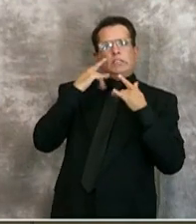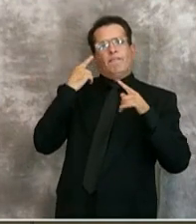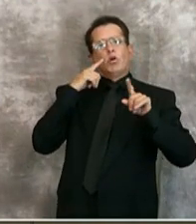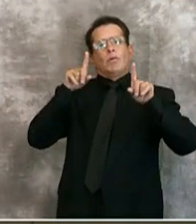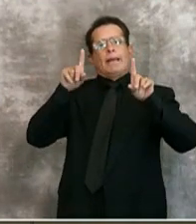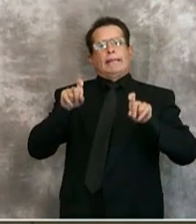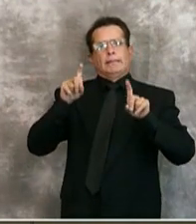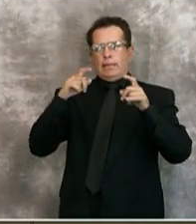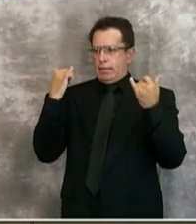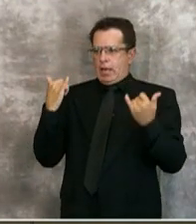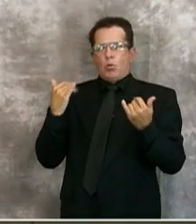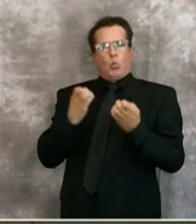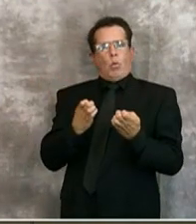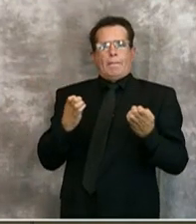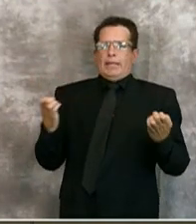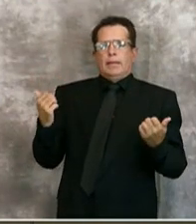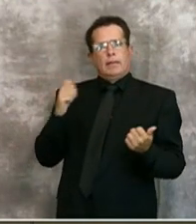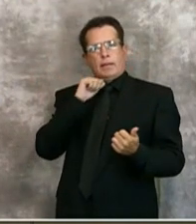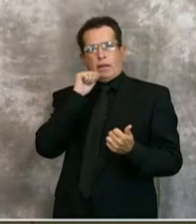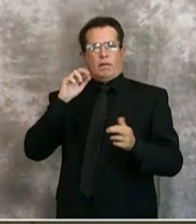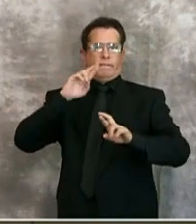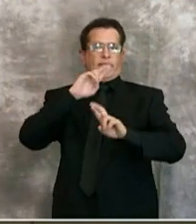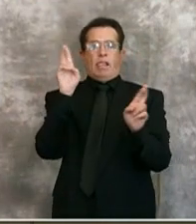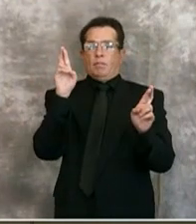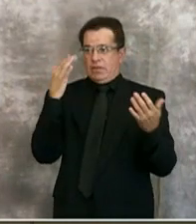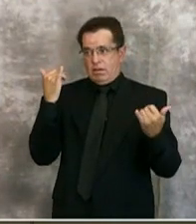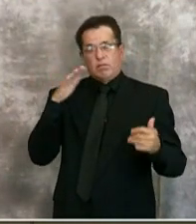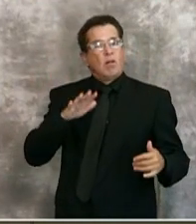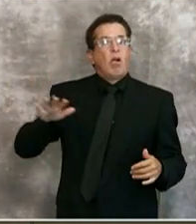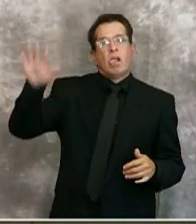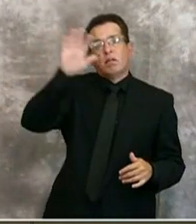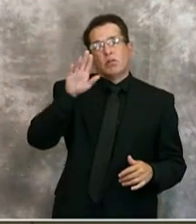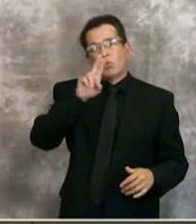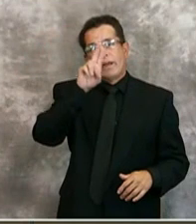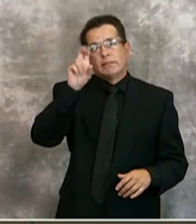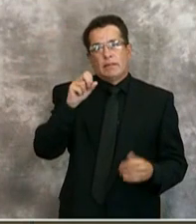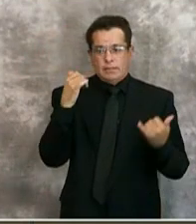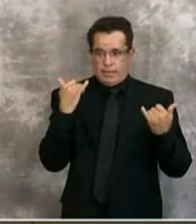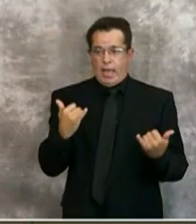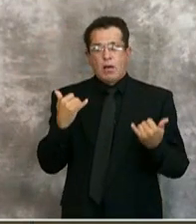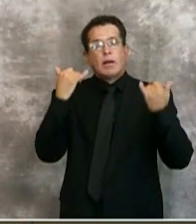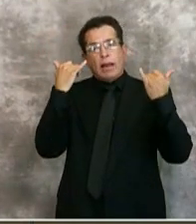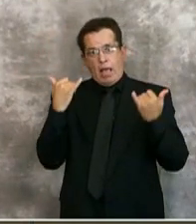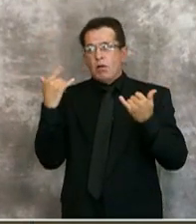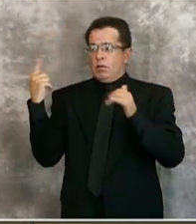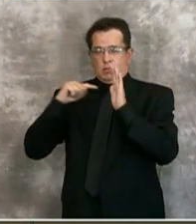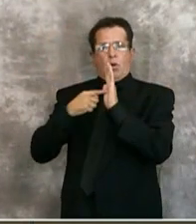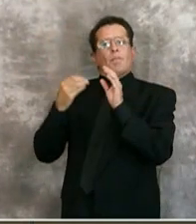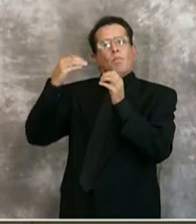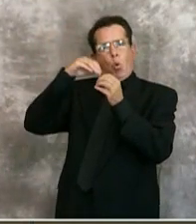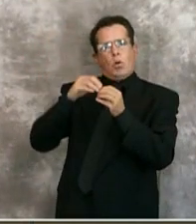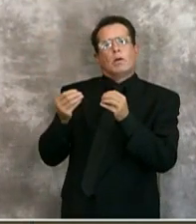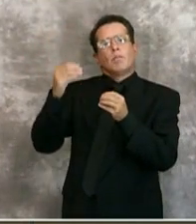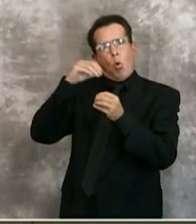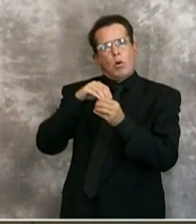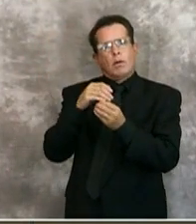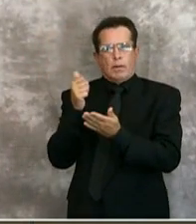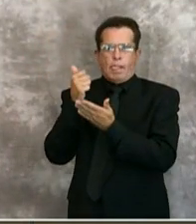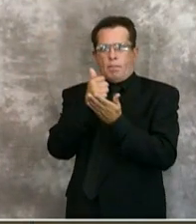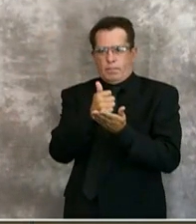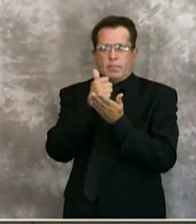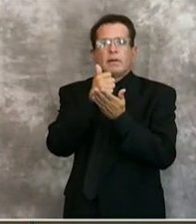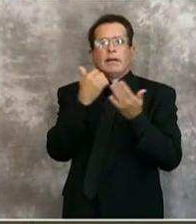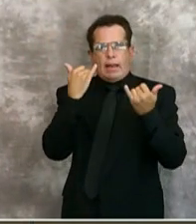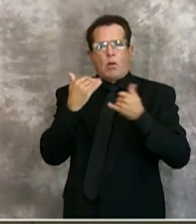not available rapidly across the U.S. As those supplies became more available,